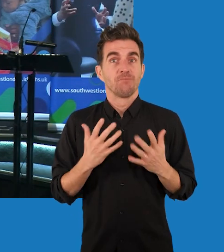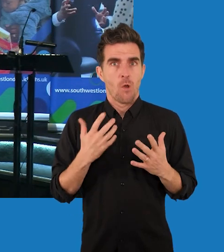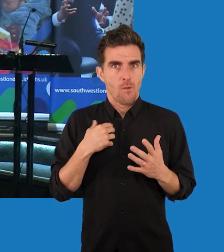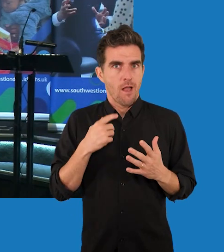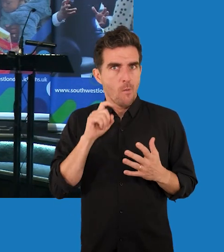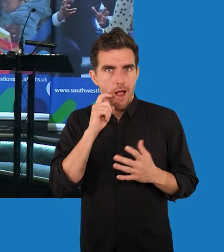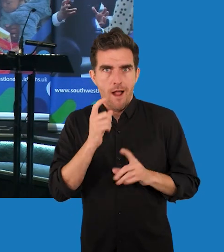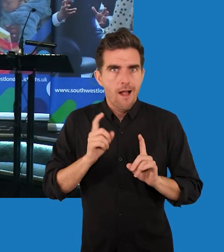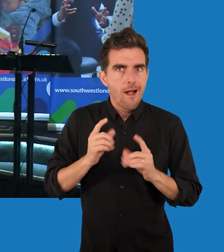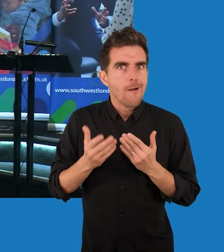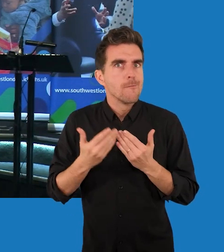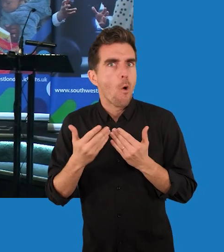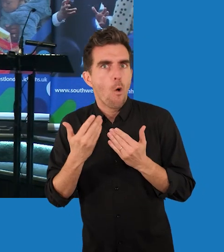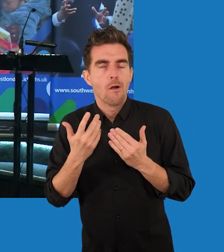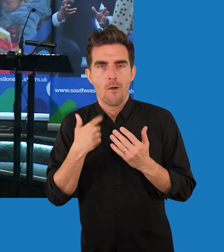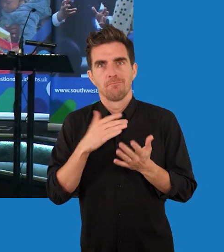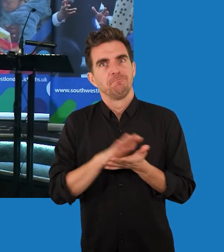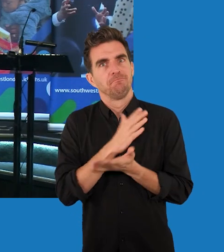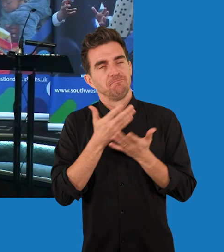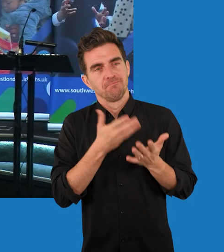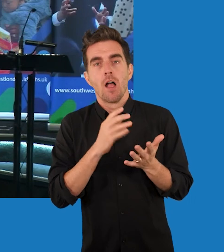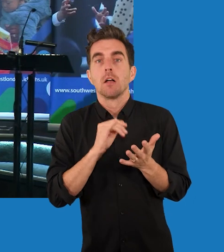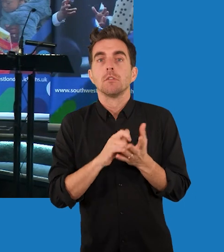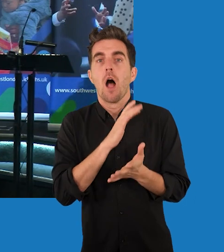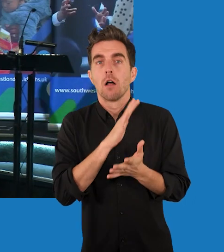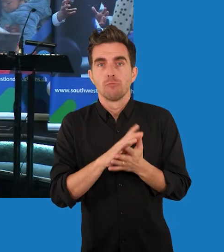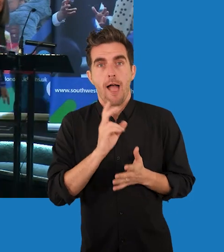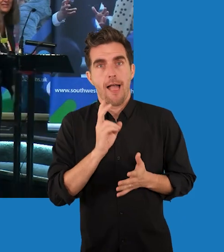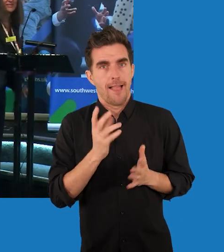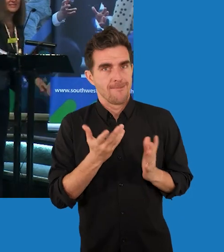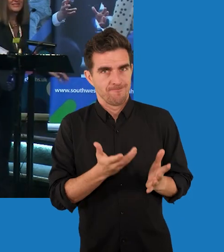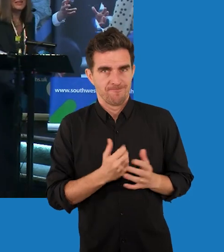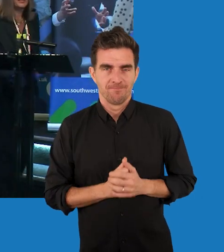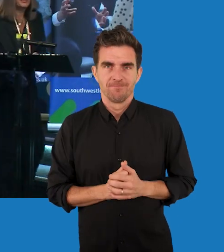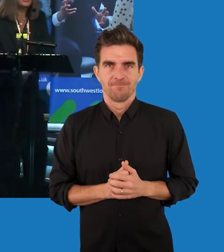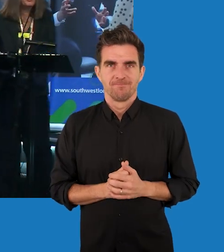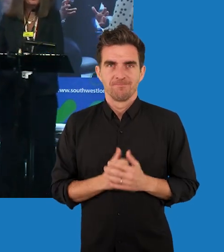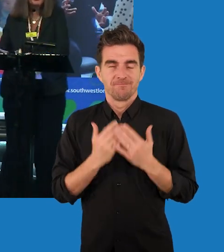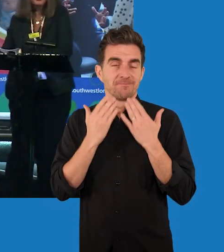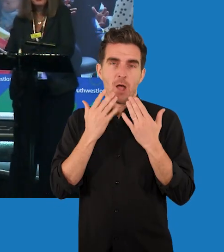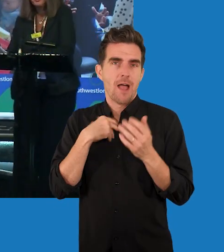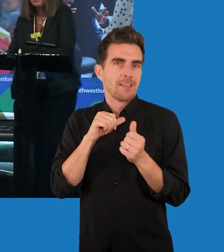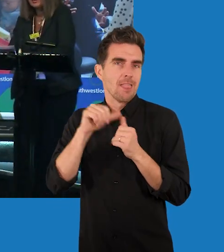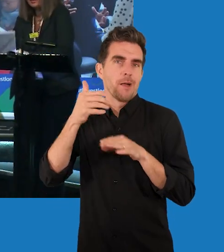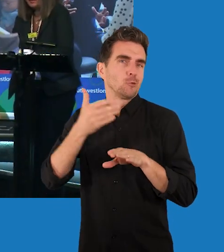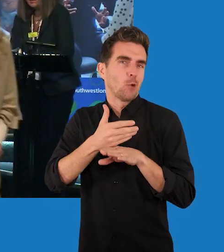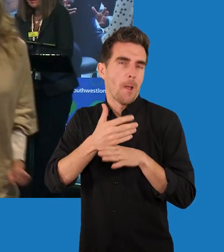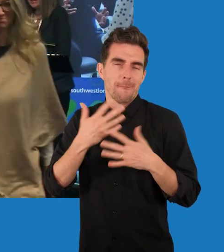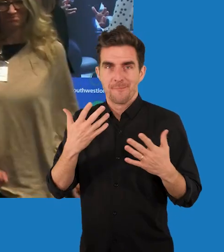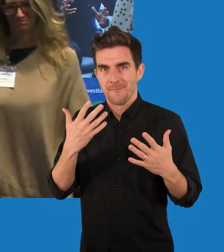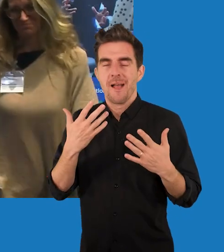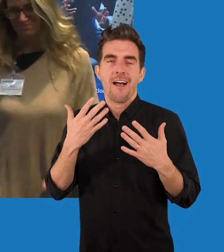So we're now going to hear more about the future. I'm really pleased to hand back to Sarah. Thank you. I get all the best jobs. Follow that,